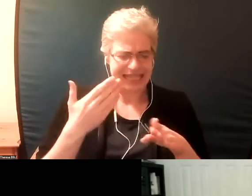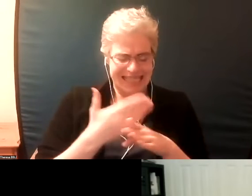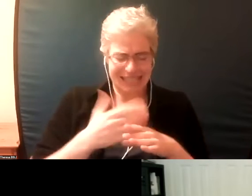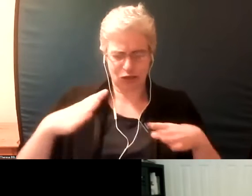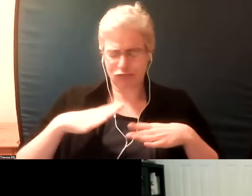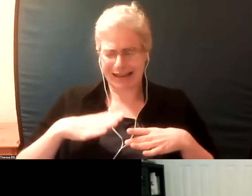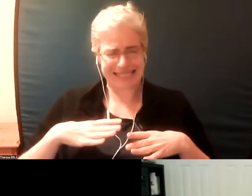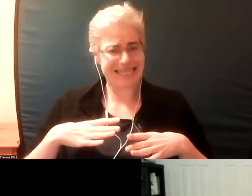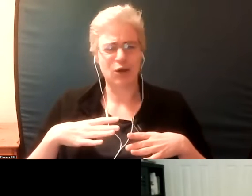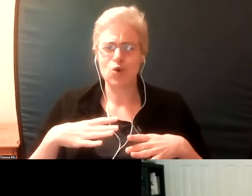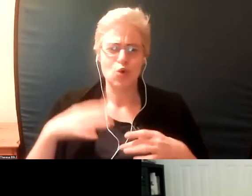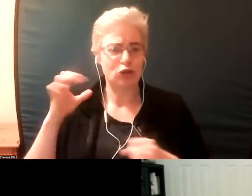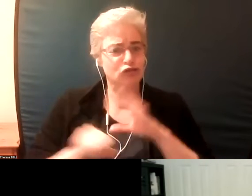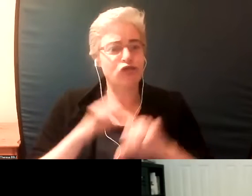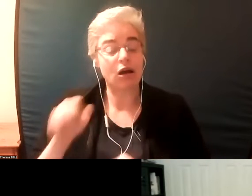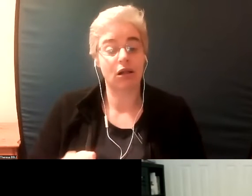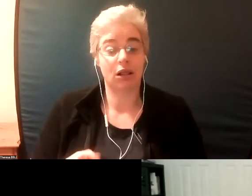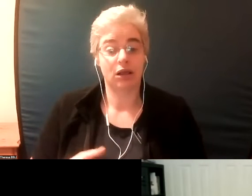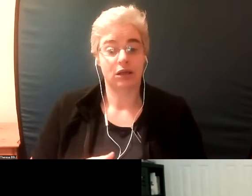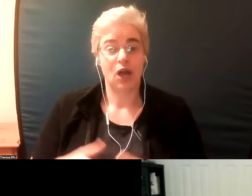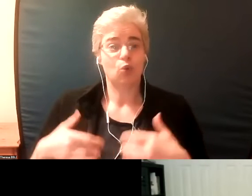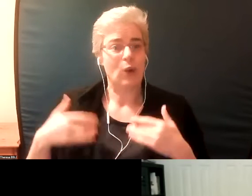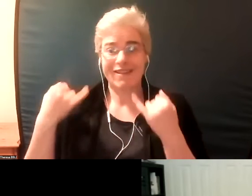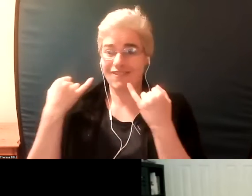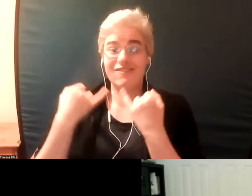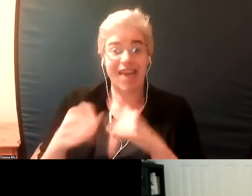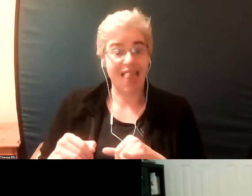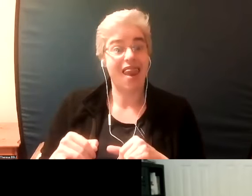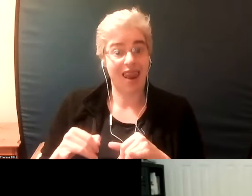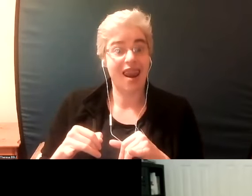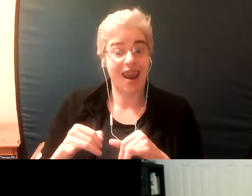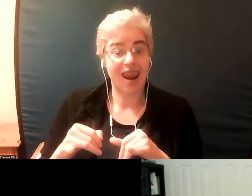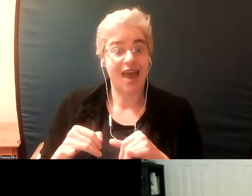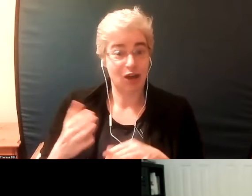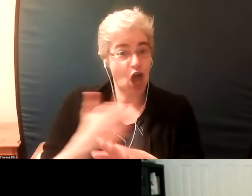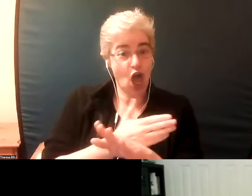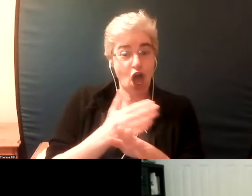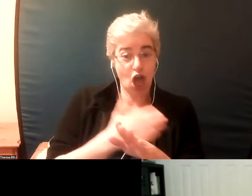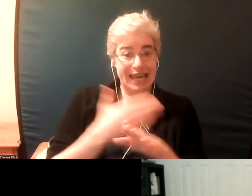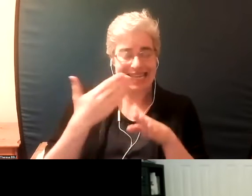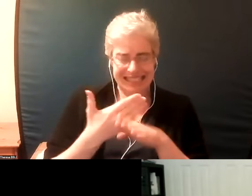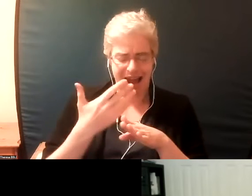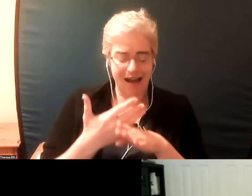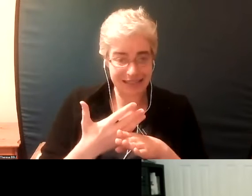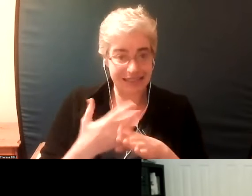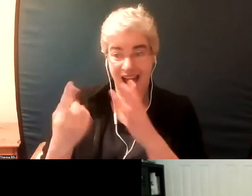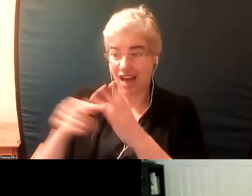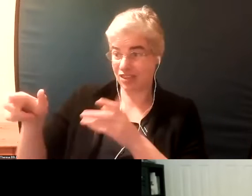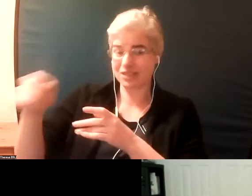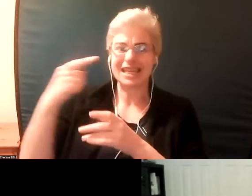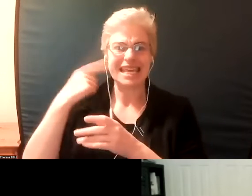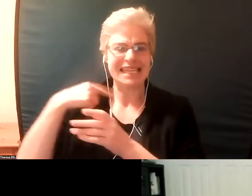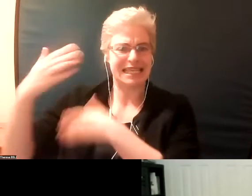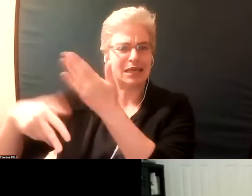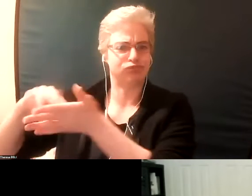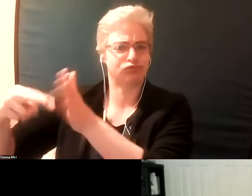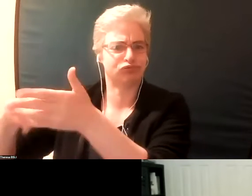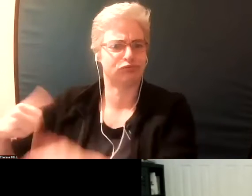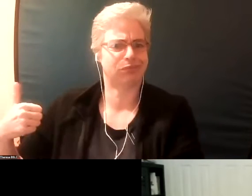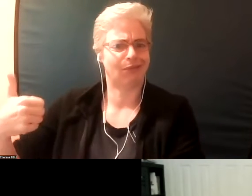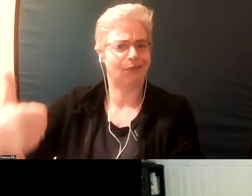ready, we fail at early on in tasks which others find very easy.